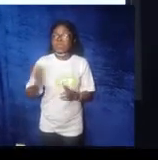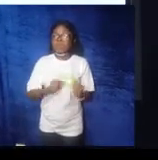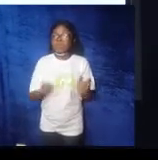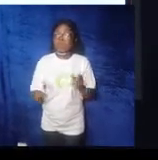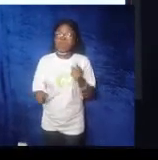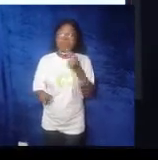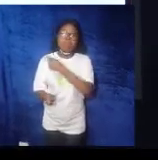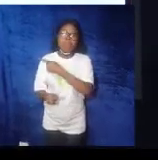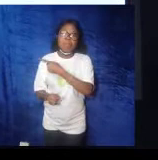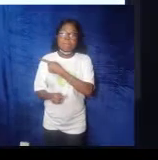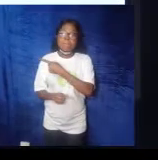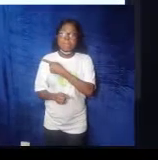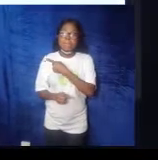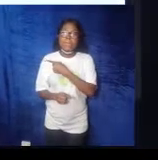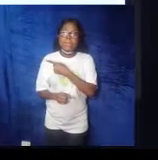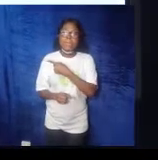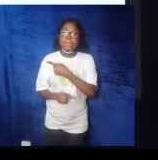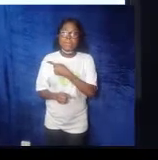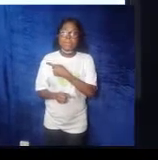Z.